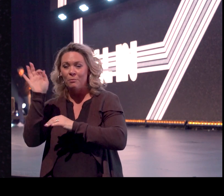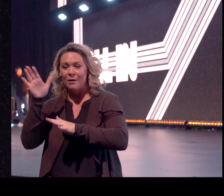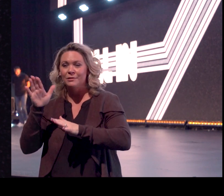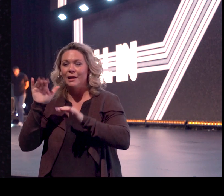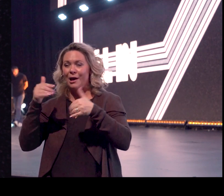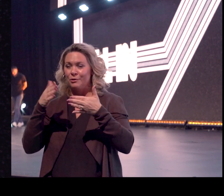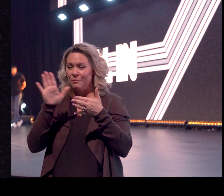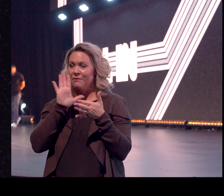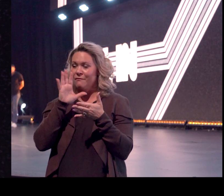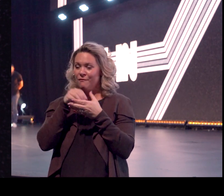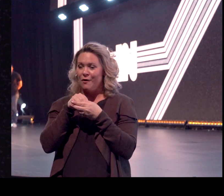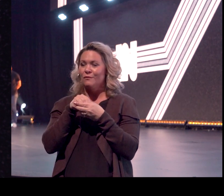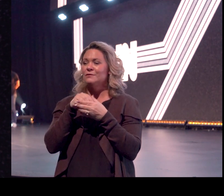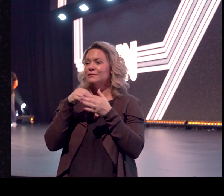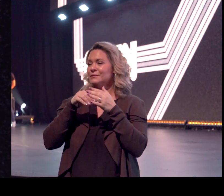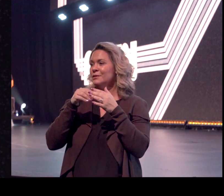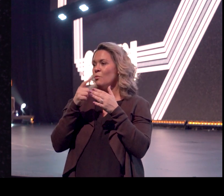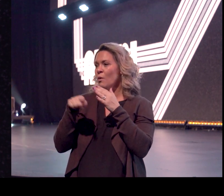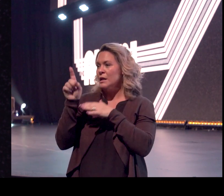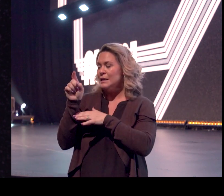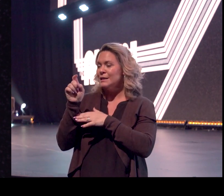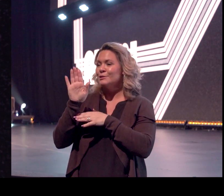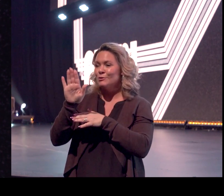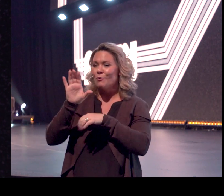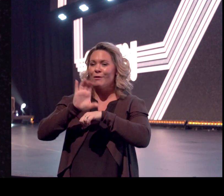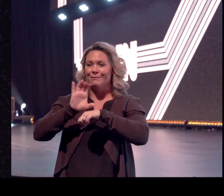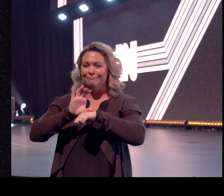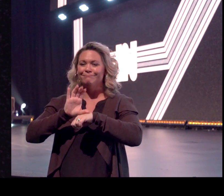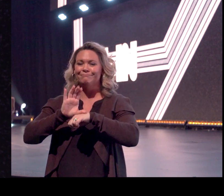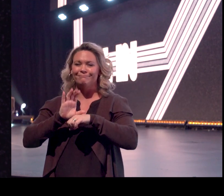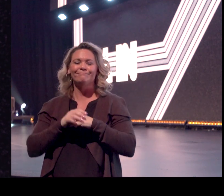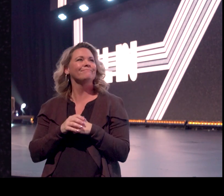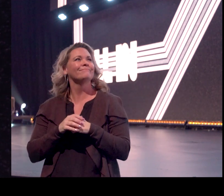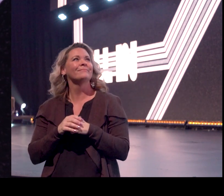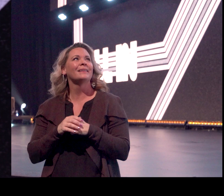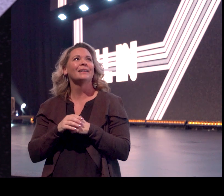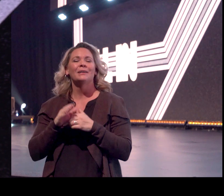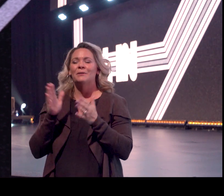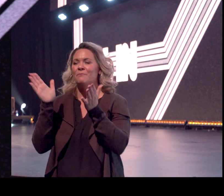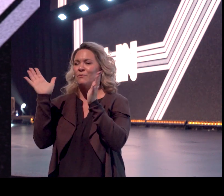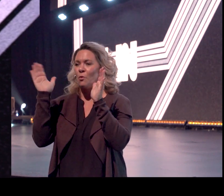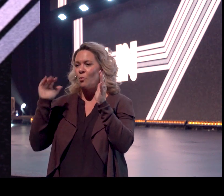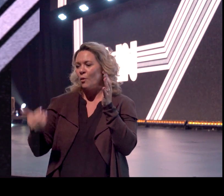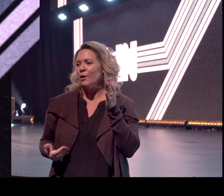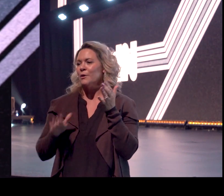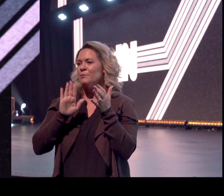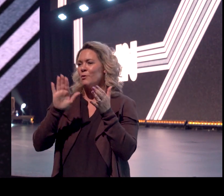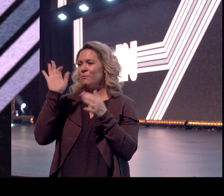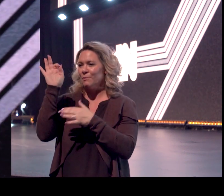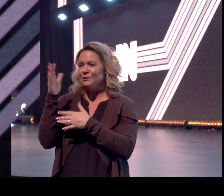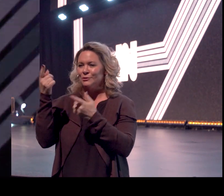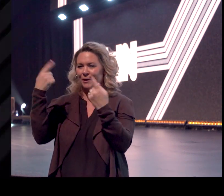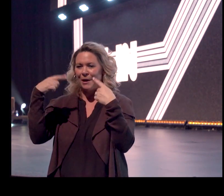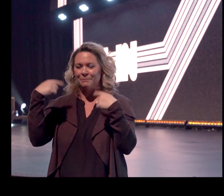how you can get involved and what needs there are in your campus. Will you welcome your campus pastor or host to the stage